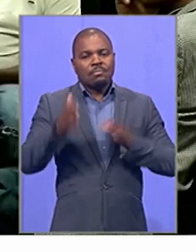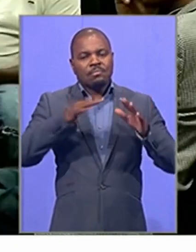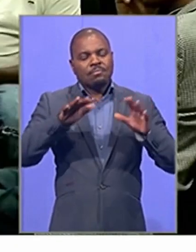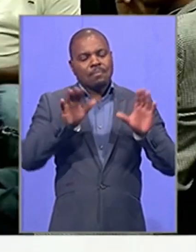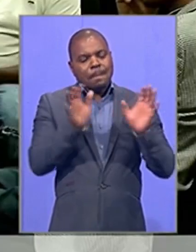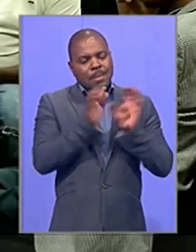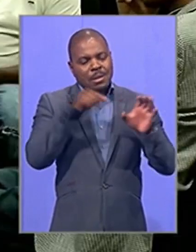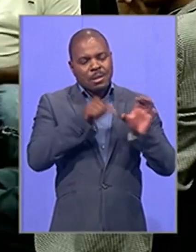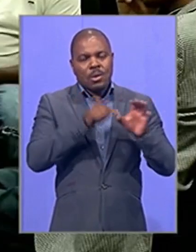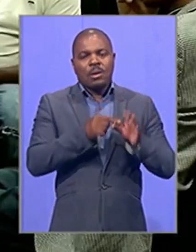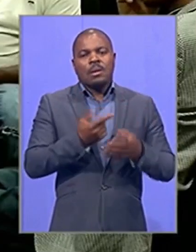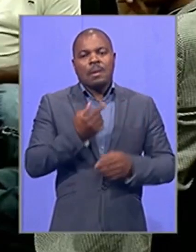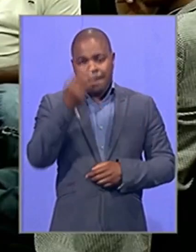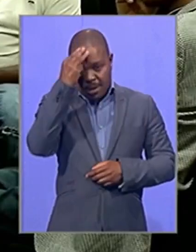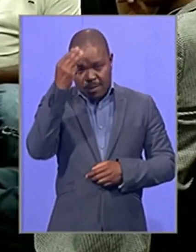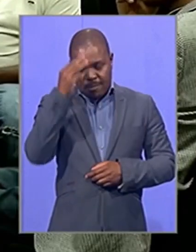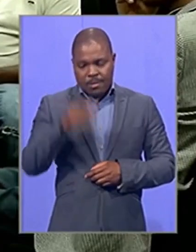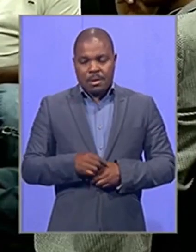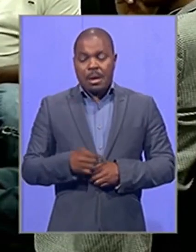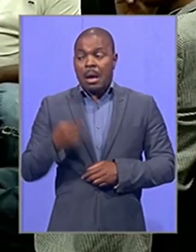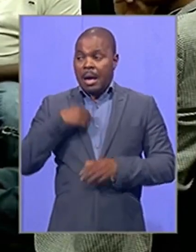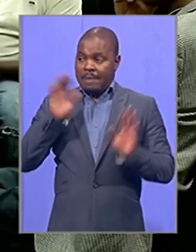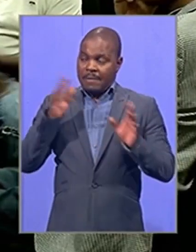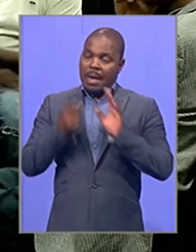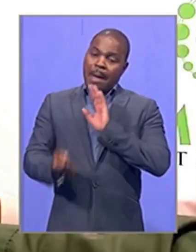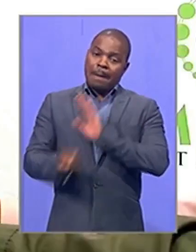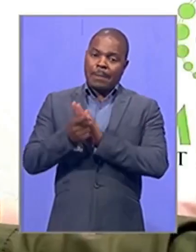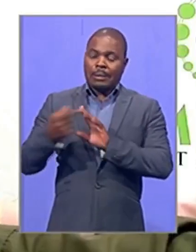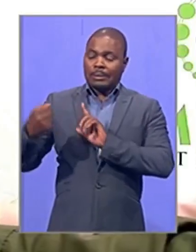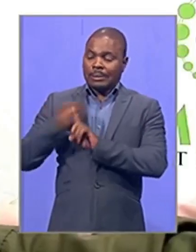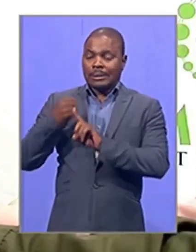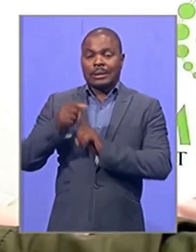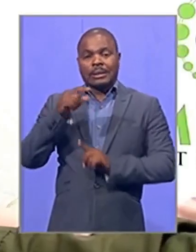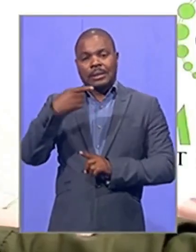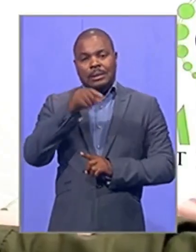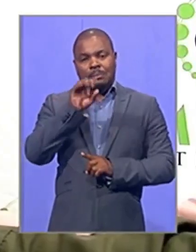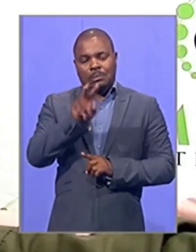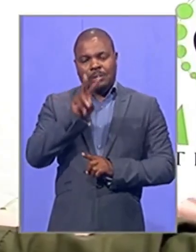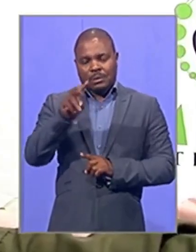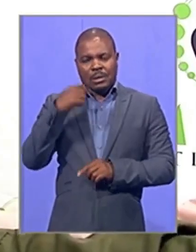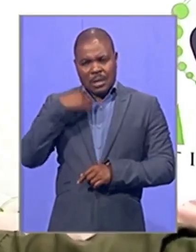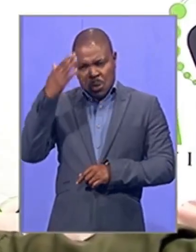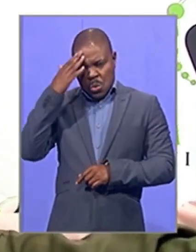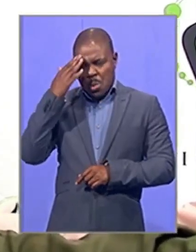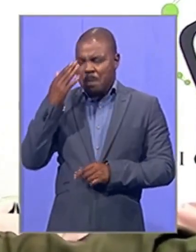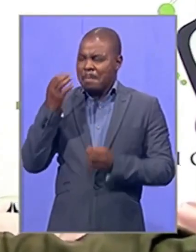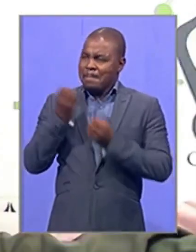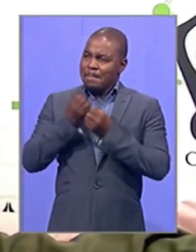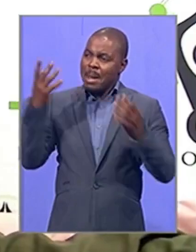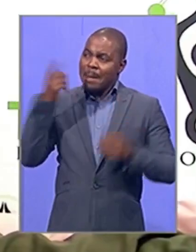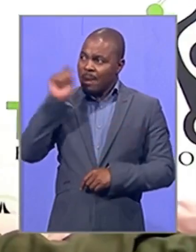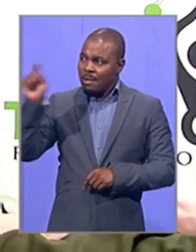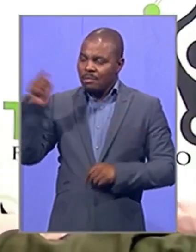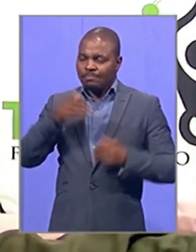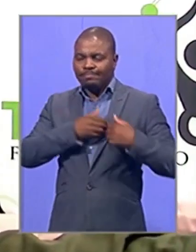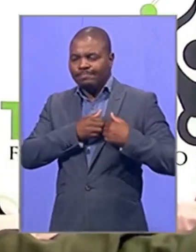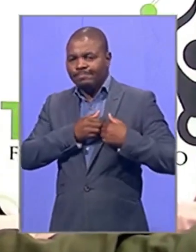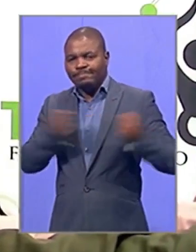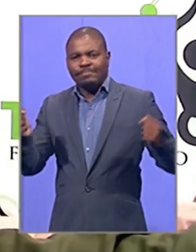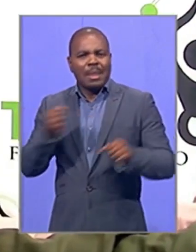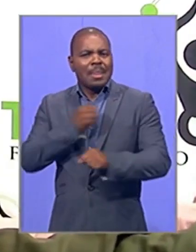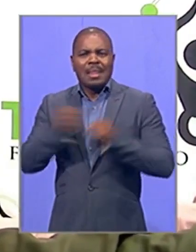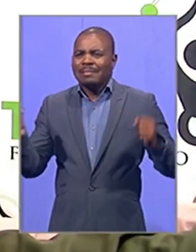Mahikeng. I was once a victim ya gender-based violence. Ke lemogile gore borre ba le bantsi ba palelwa ke go bua ka se se